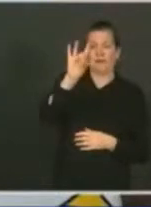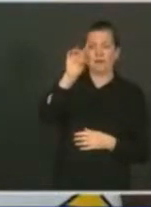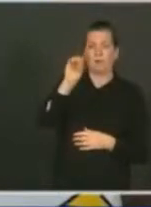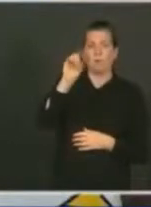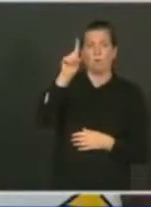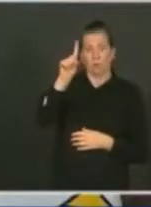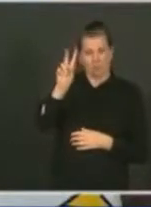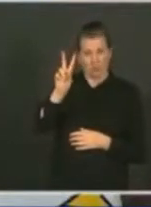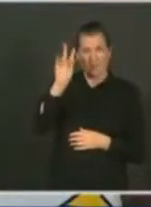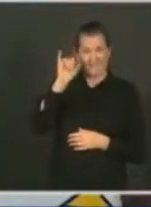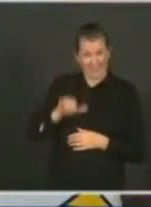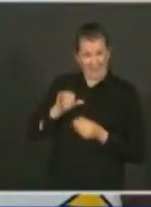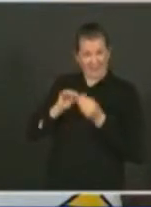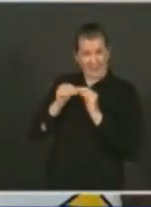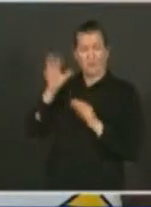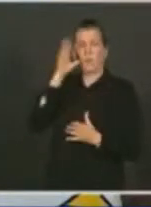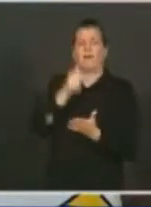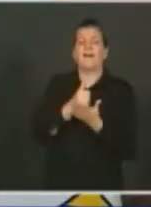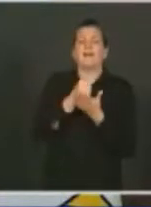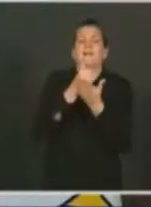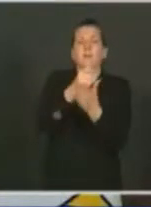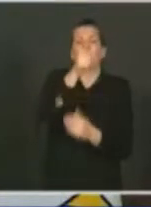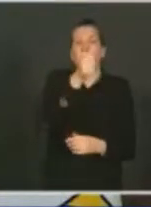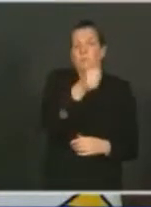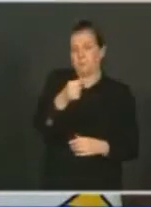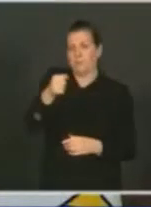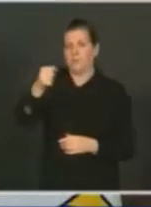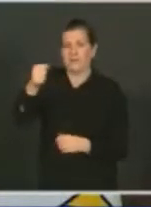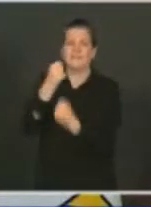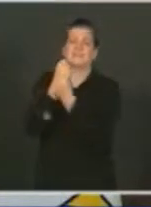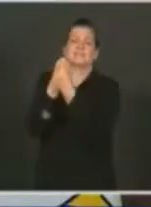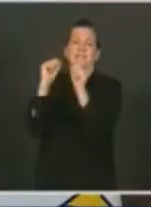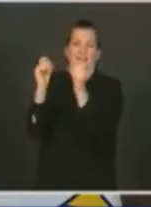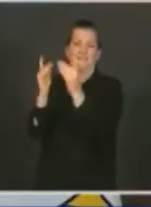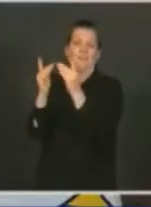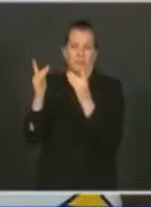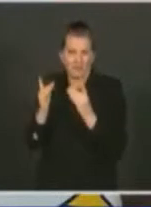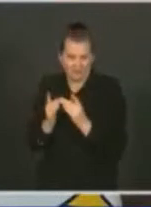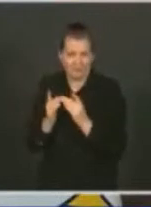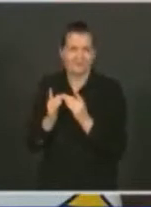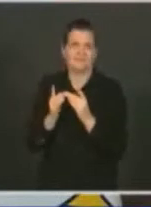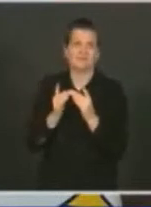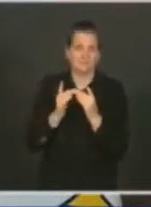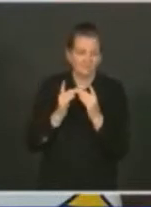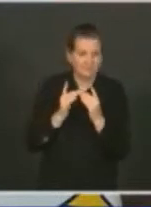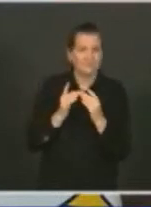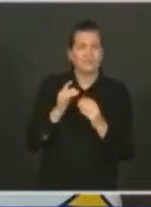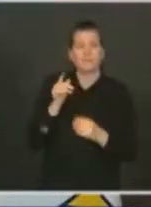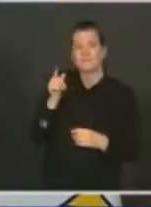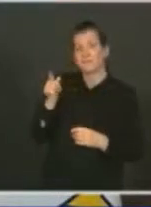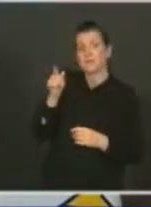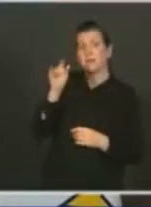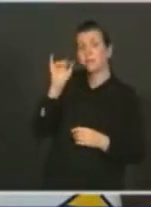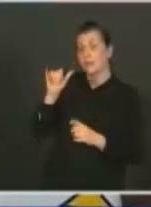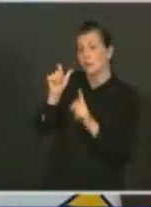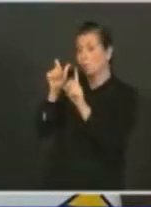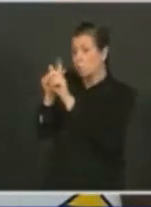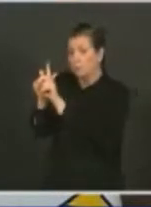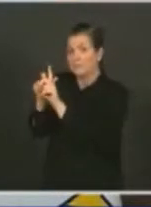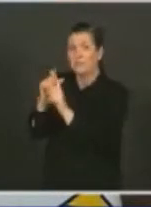And we'll figure out a way to get you the food delivery you need, get you a safe place to isolate, a hotel room if you need